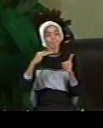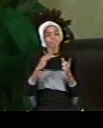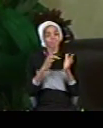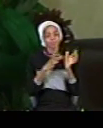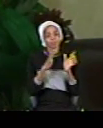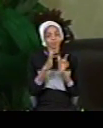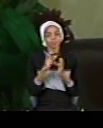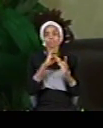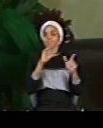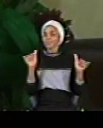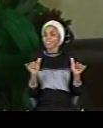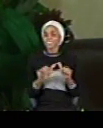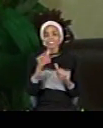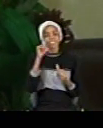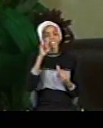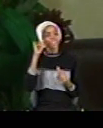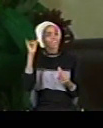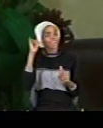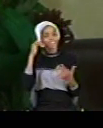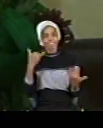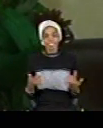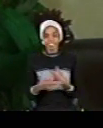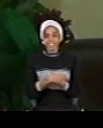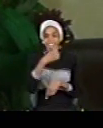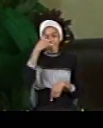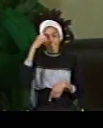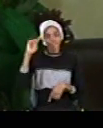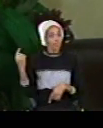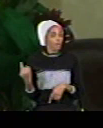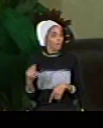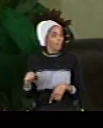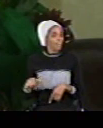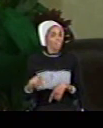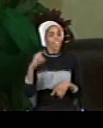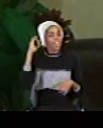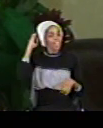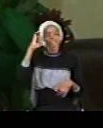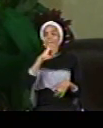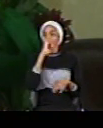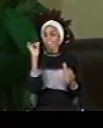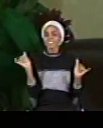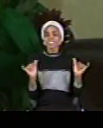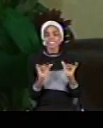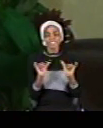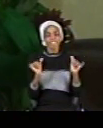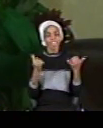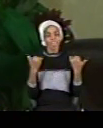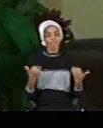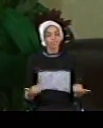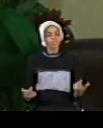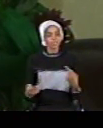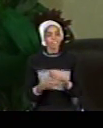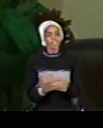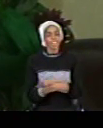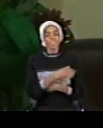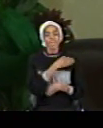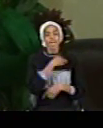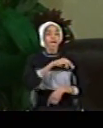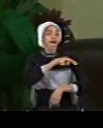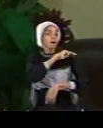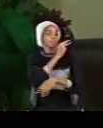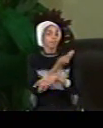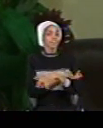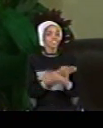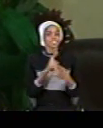Jesus the same yesterday, today and forever. He's the same today,